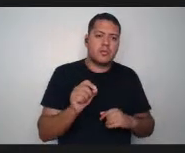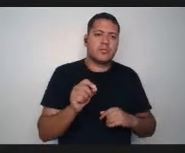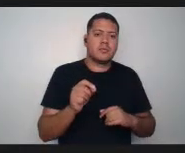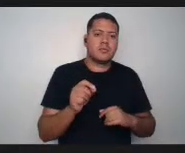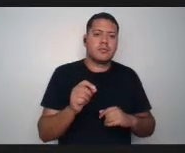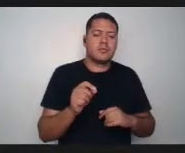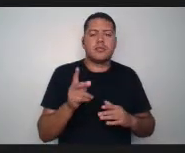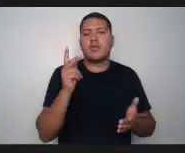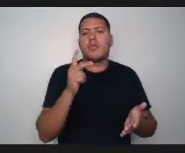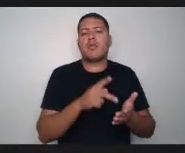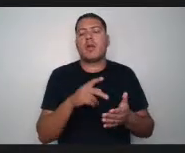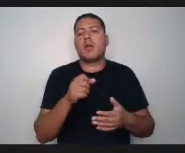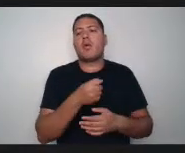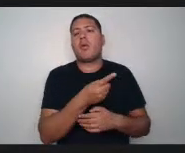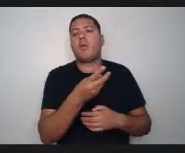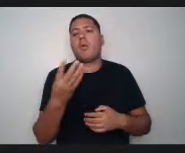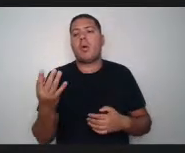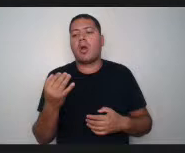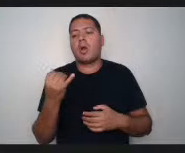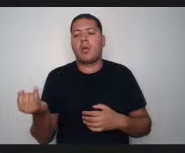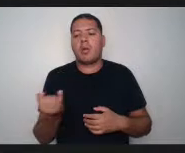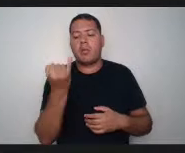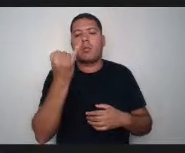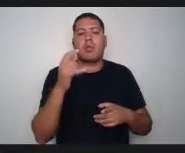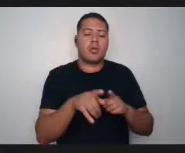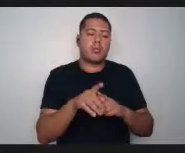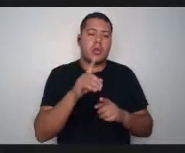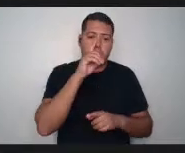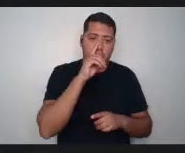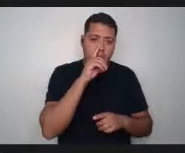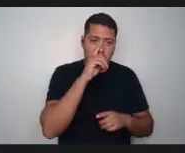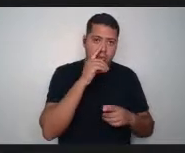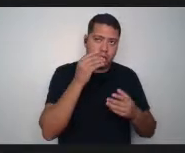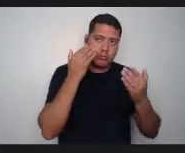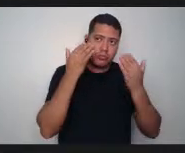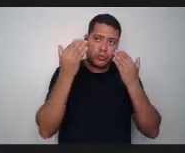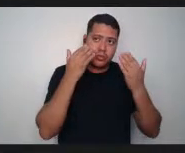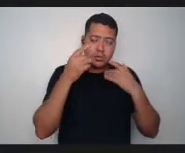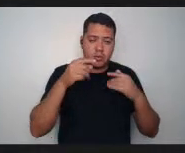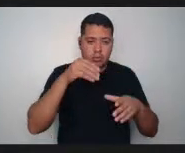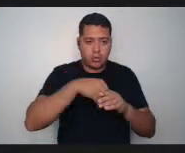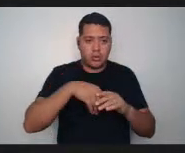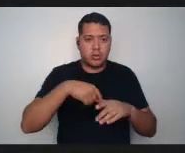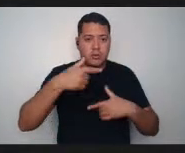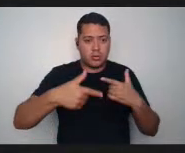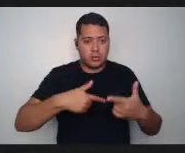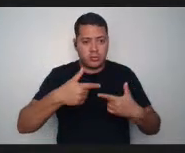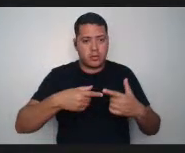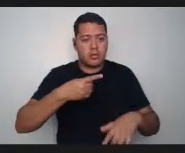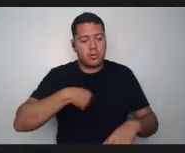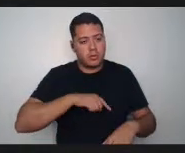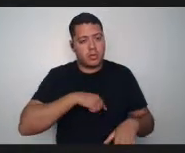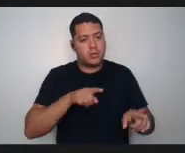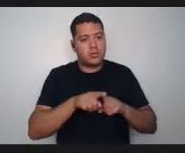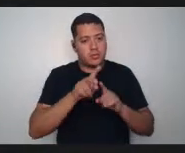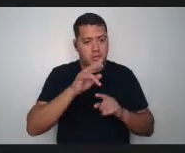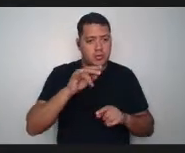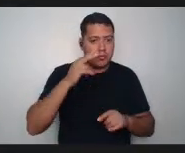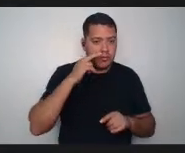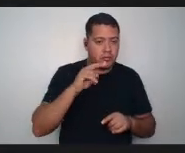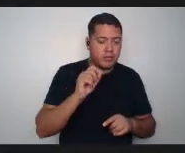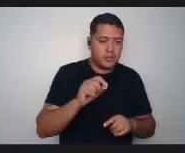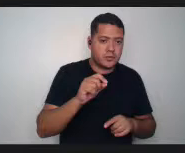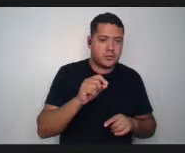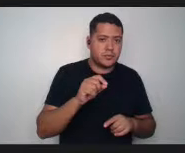of information, it shows us what are the risk factors and social and psychosocial